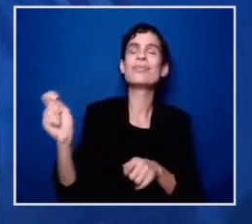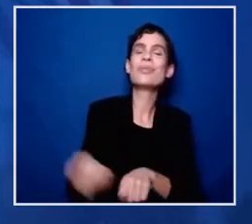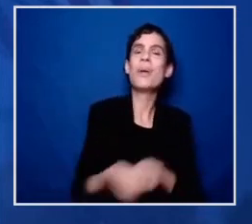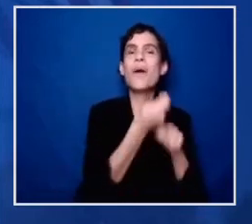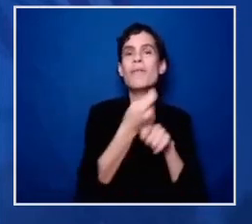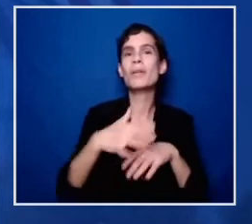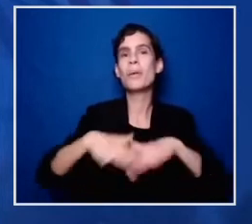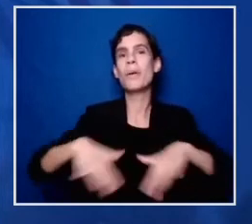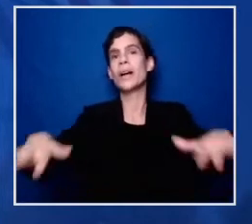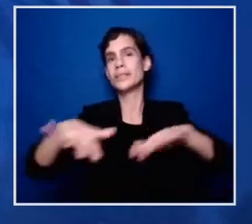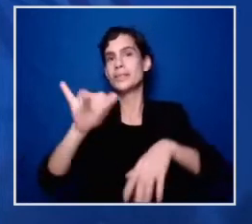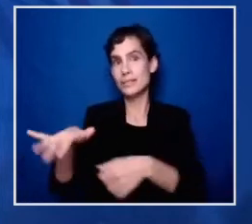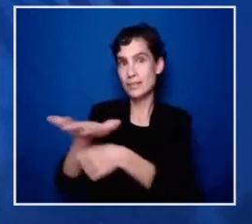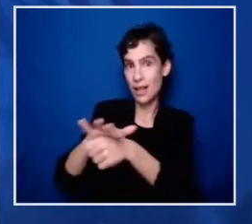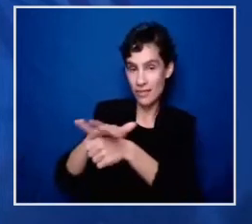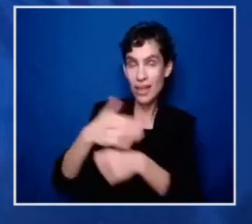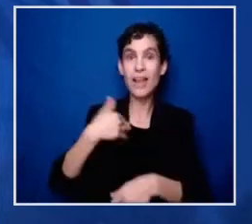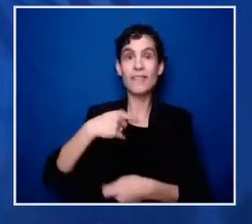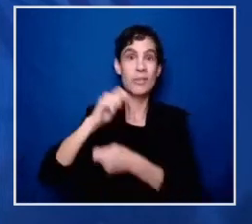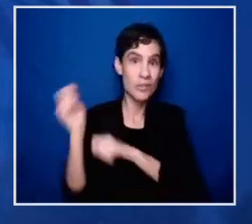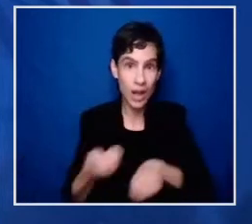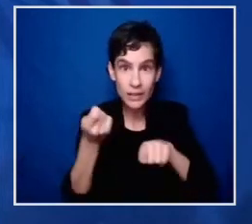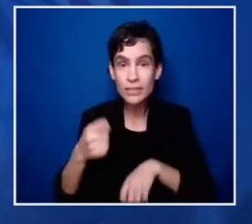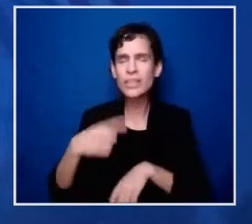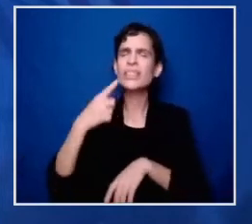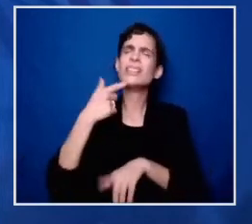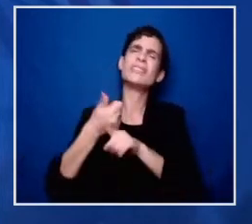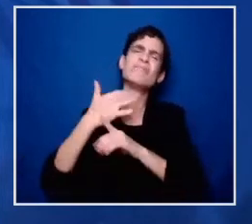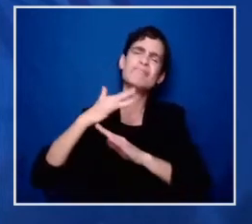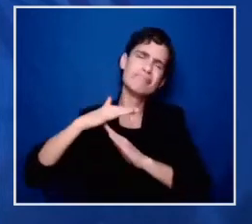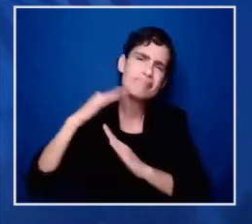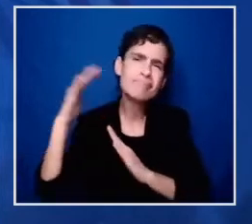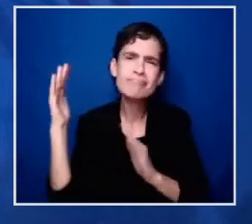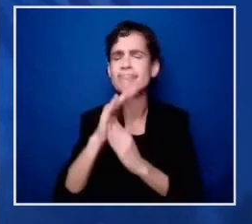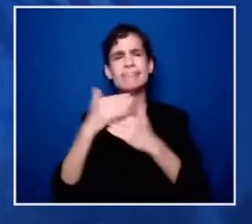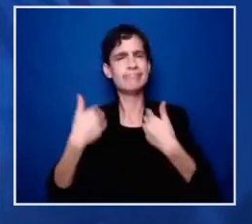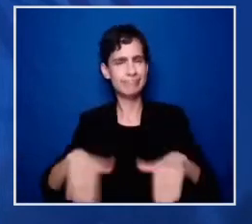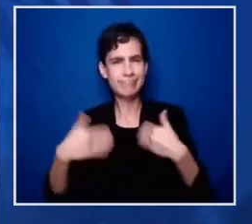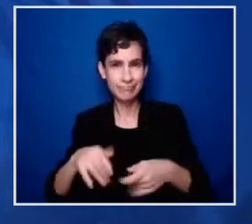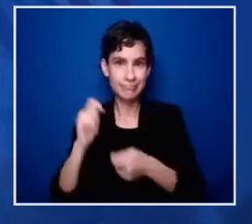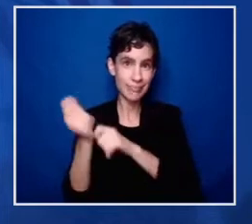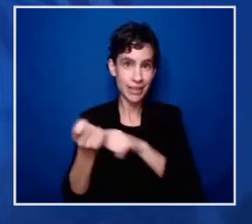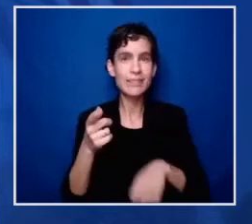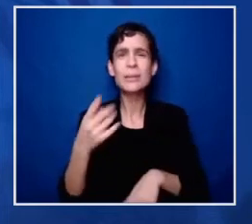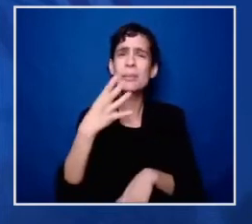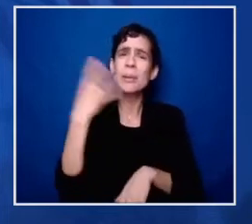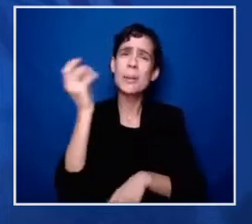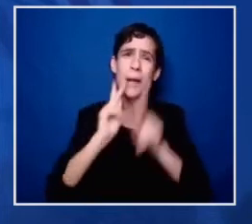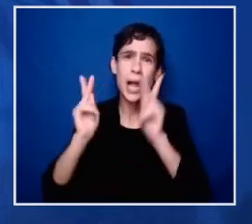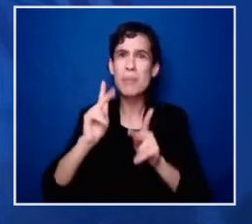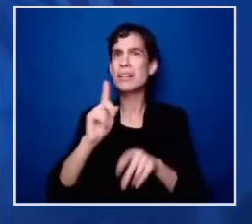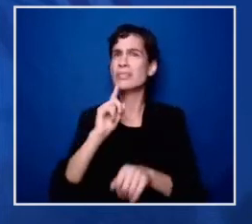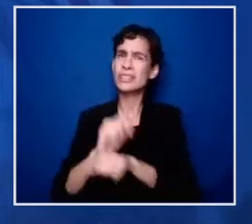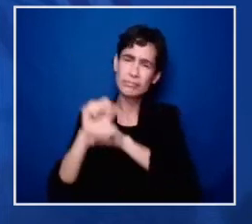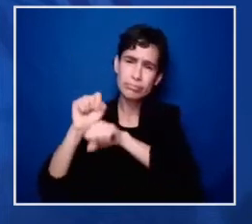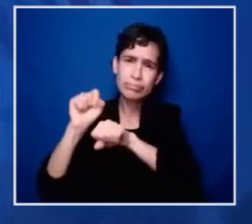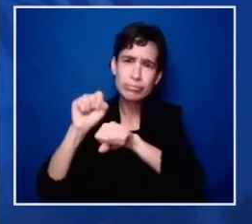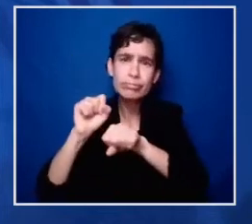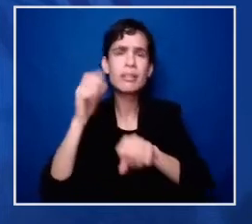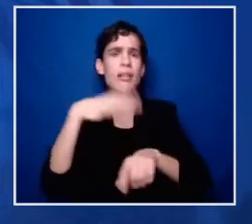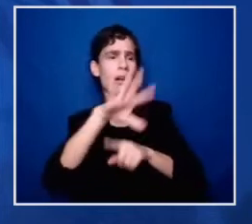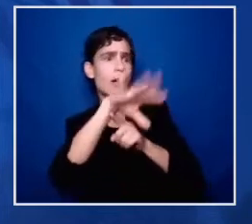in the state of Arizona to play. The Auction Circle Entertainment Center with movie theaters, laser tag, an arcade, bowling